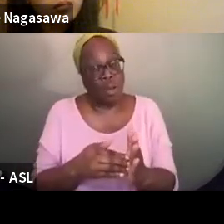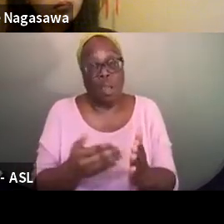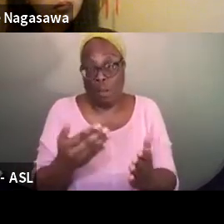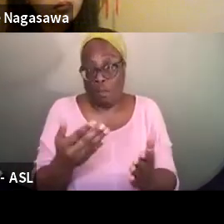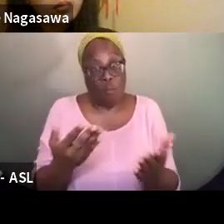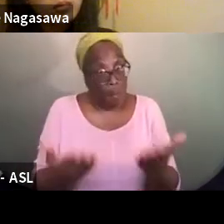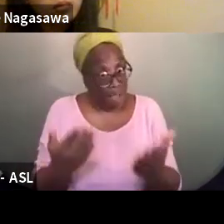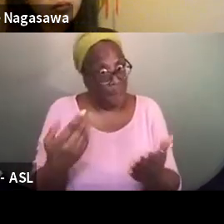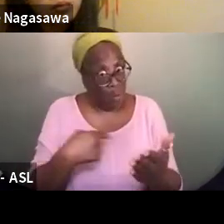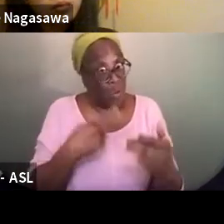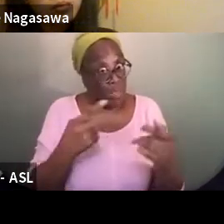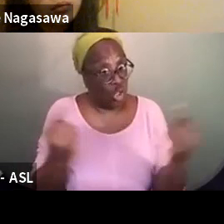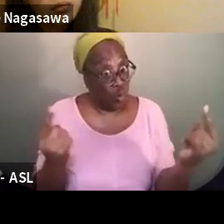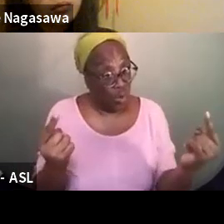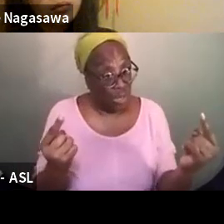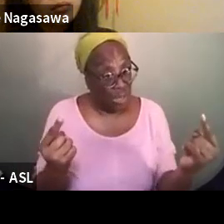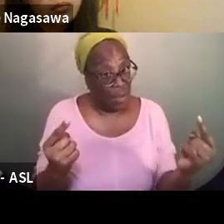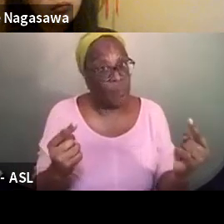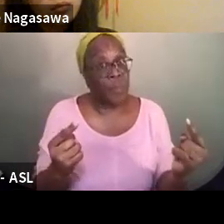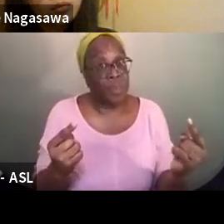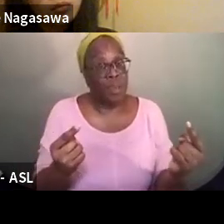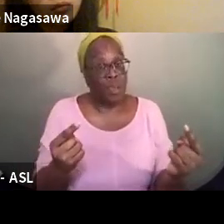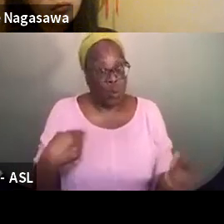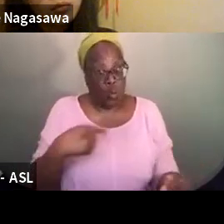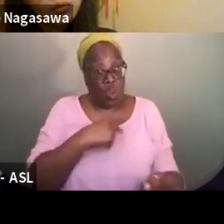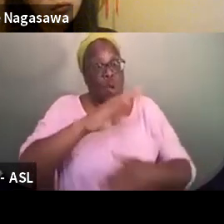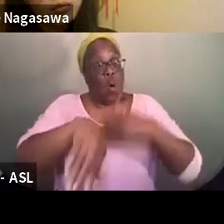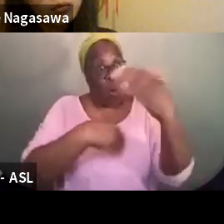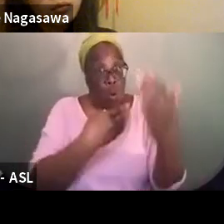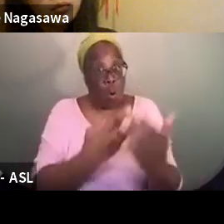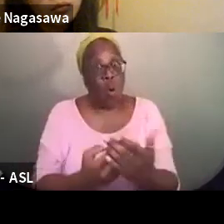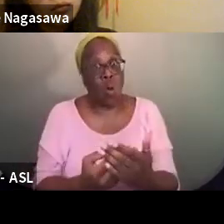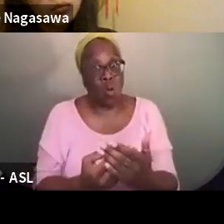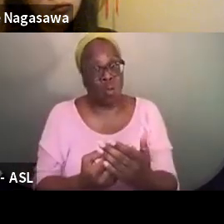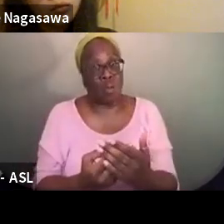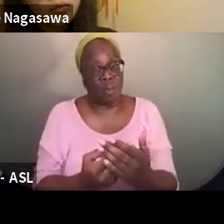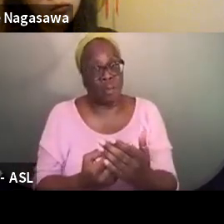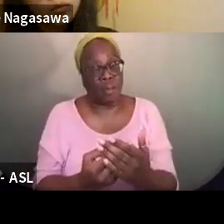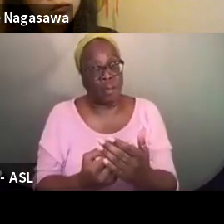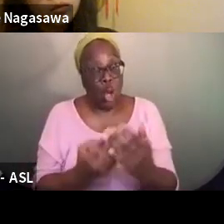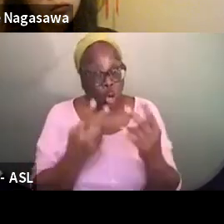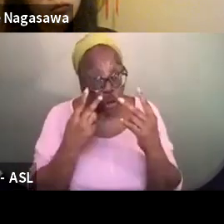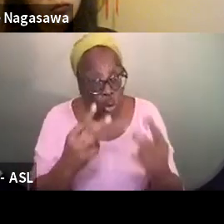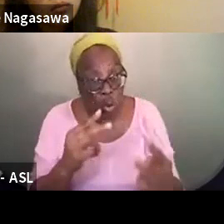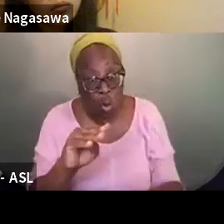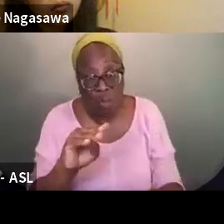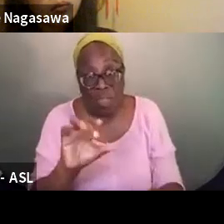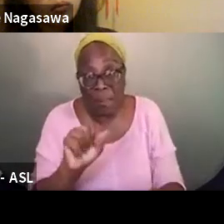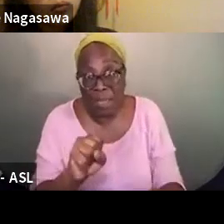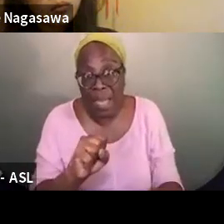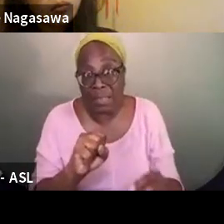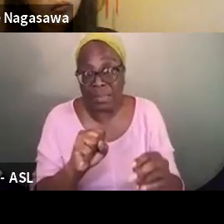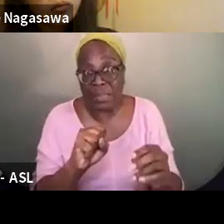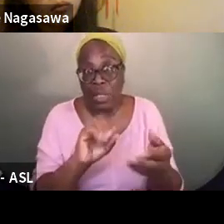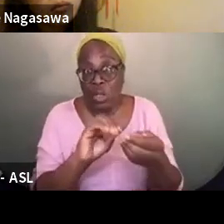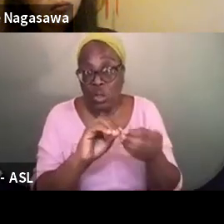disagreement. We all looked at the MCAS scores of the students that